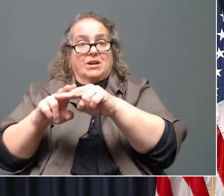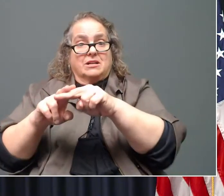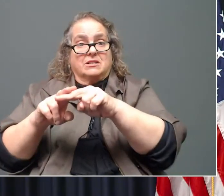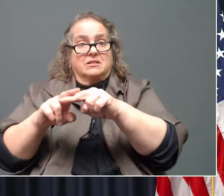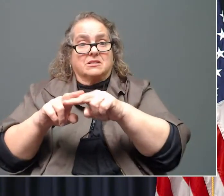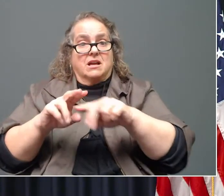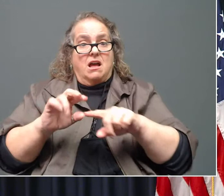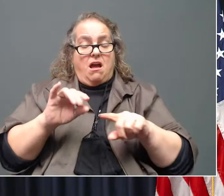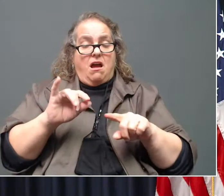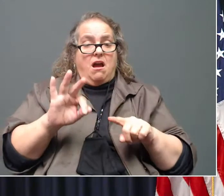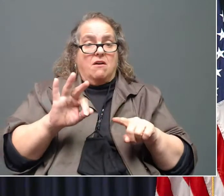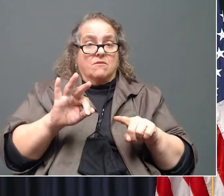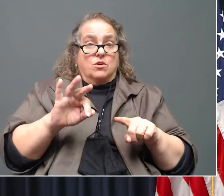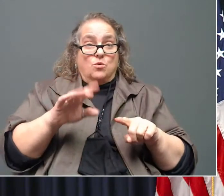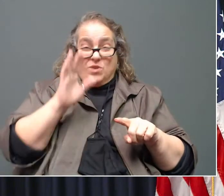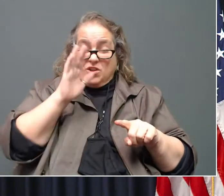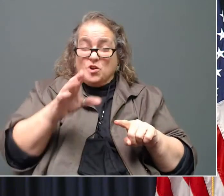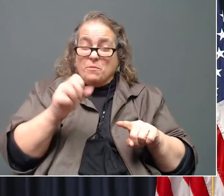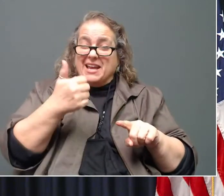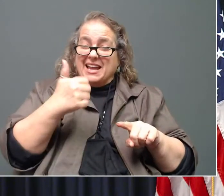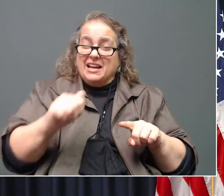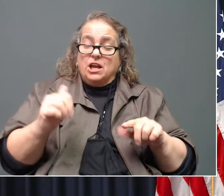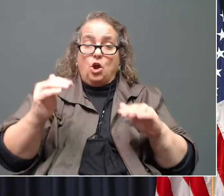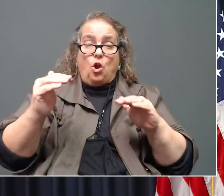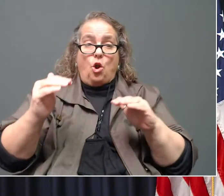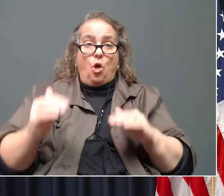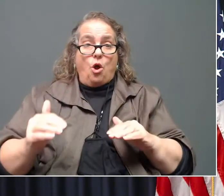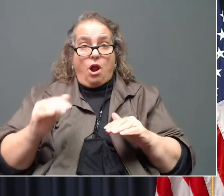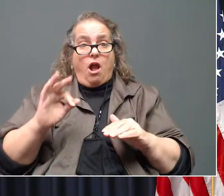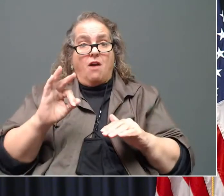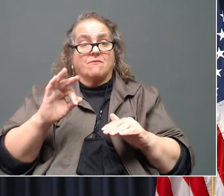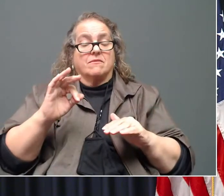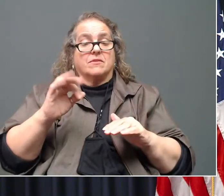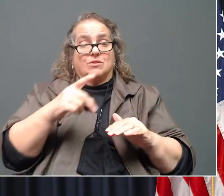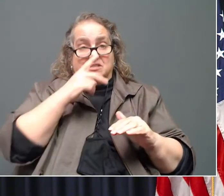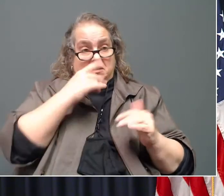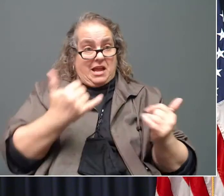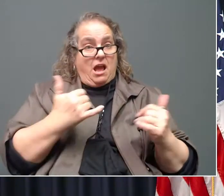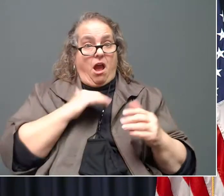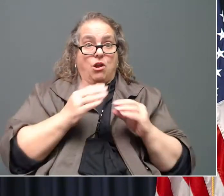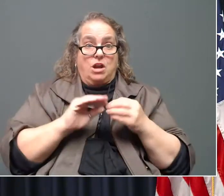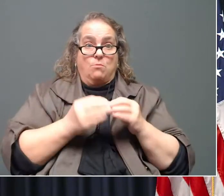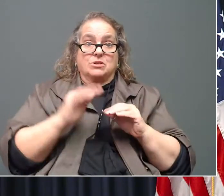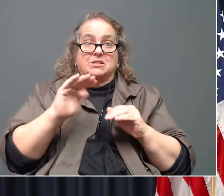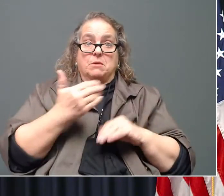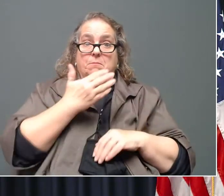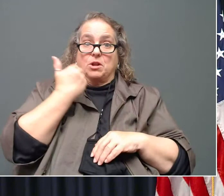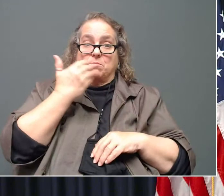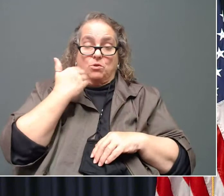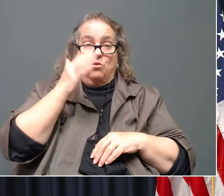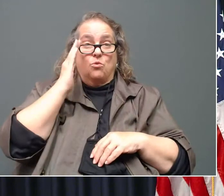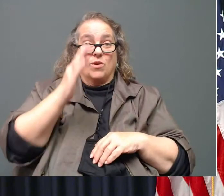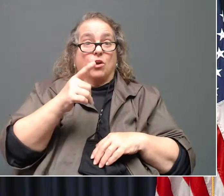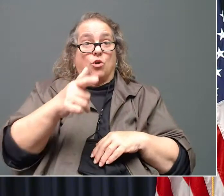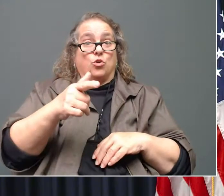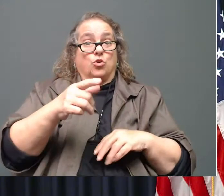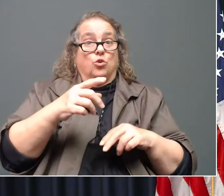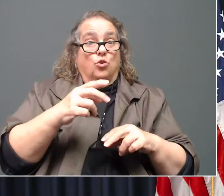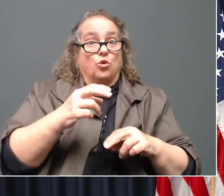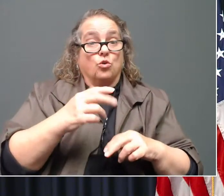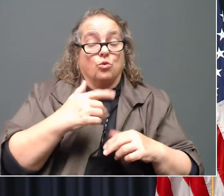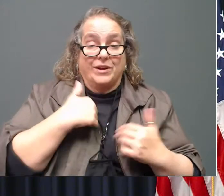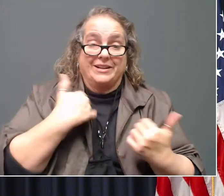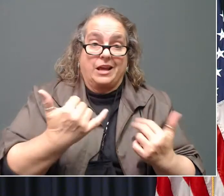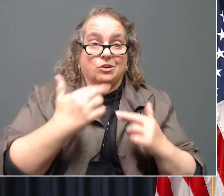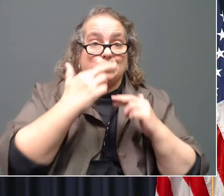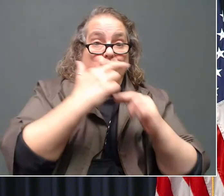is there going to be any lowering of some of the restrictions that restaurants and different